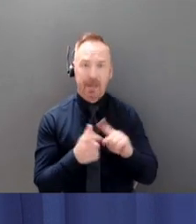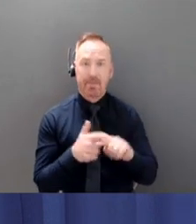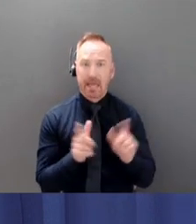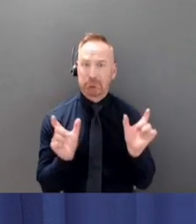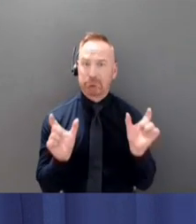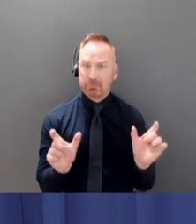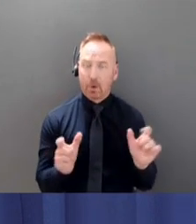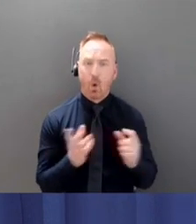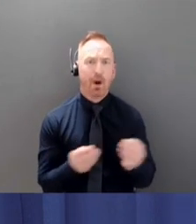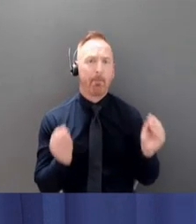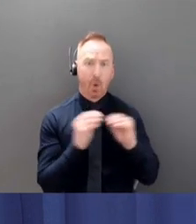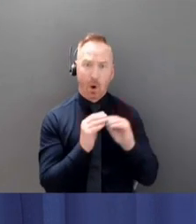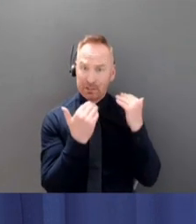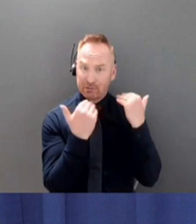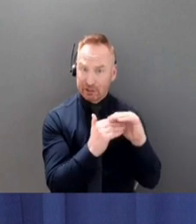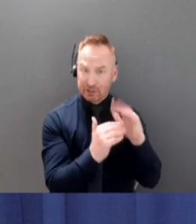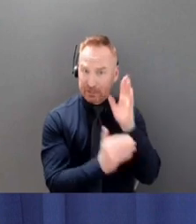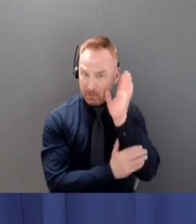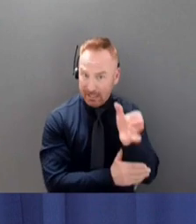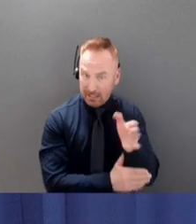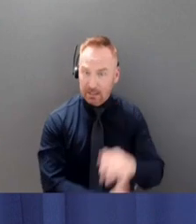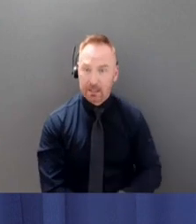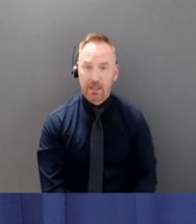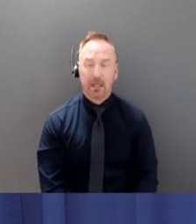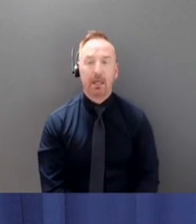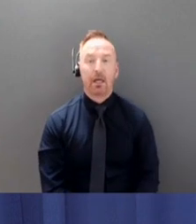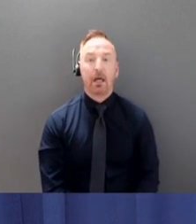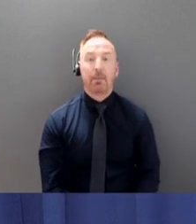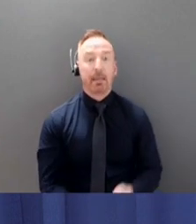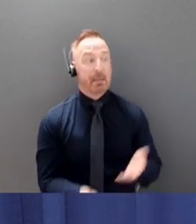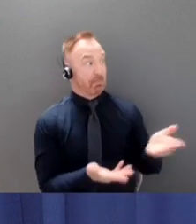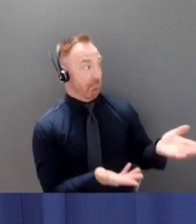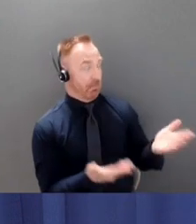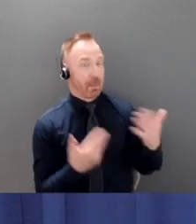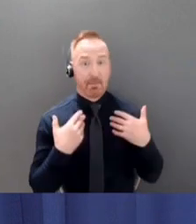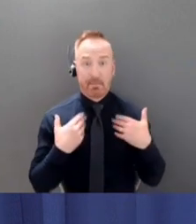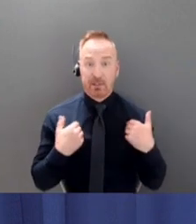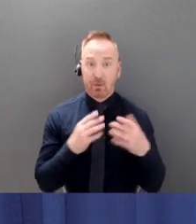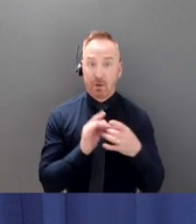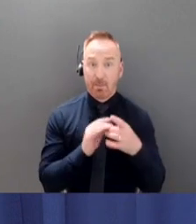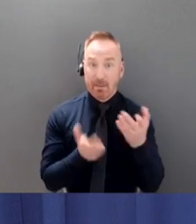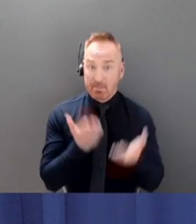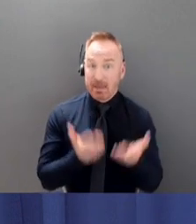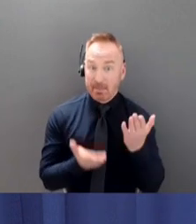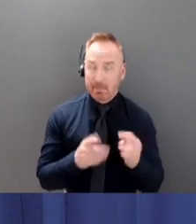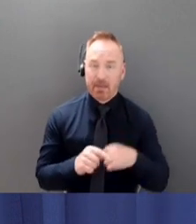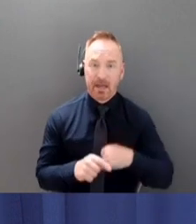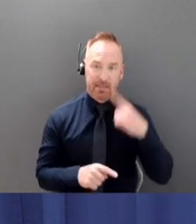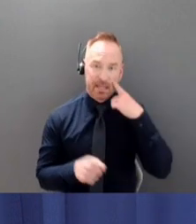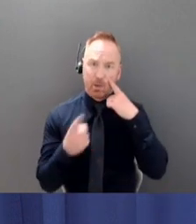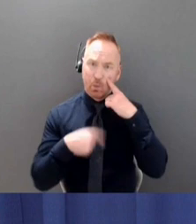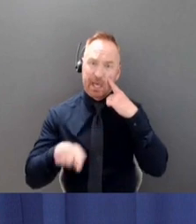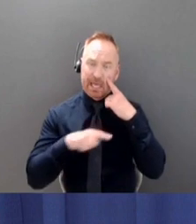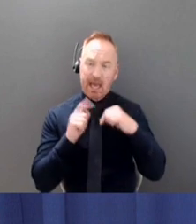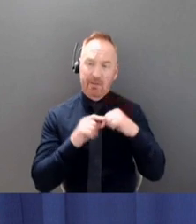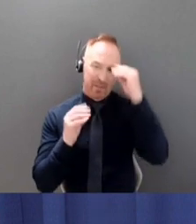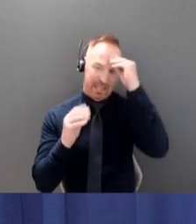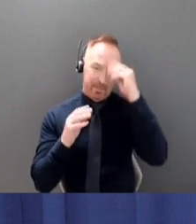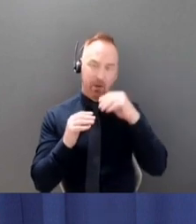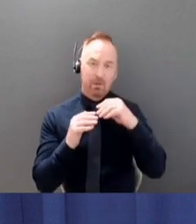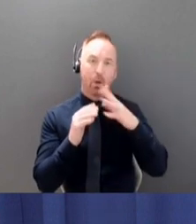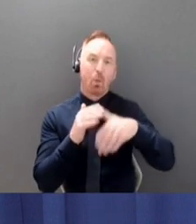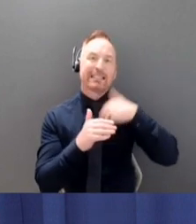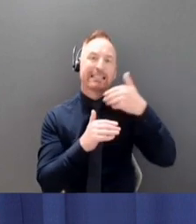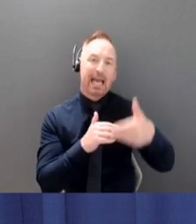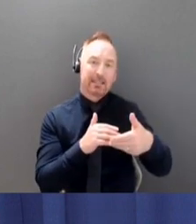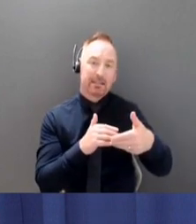I think that the minister may also want to comment, but I would say we have to be thinking of next steps if things don't go well,